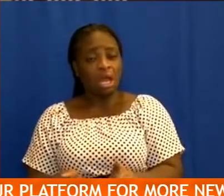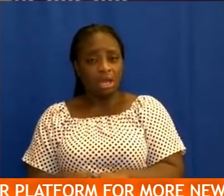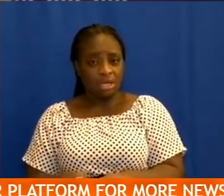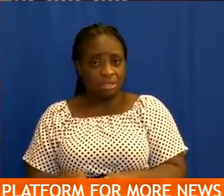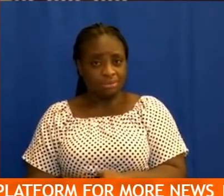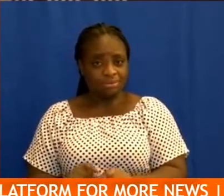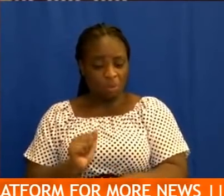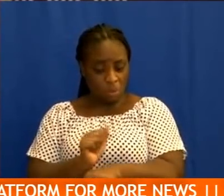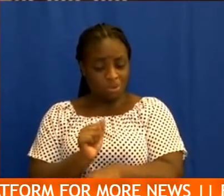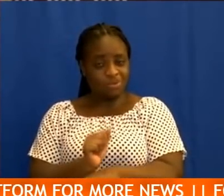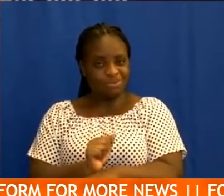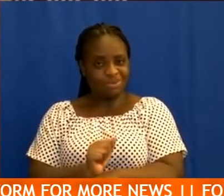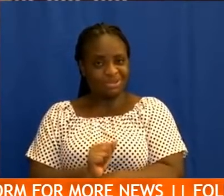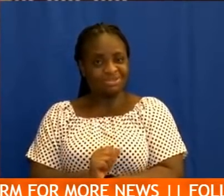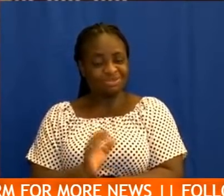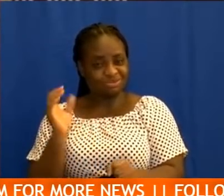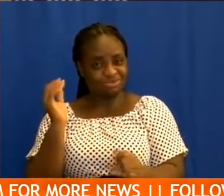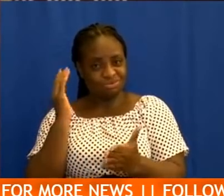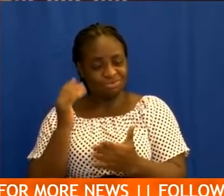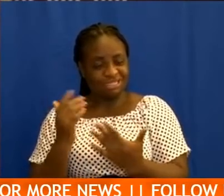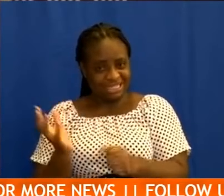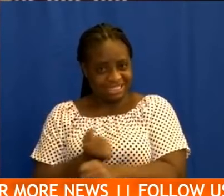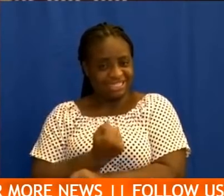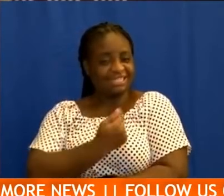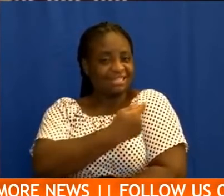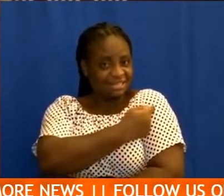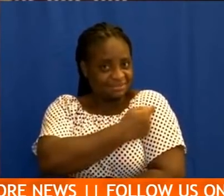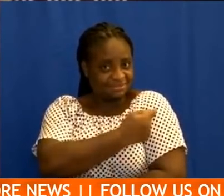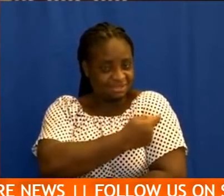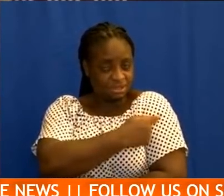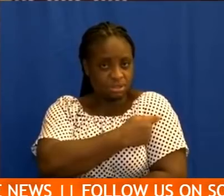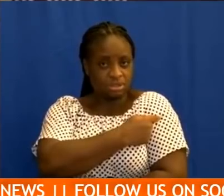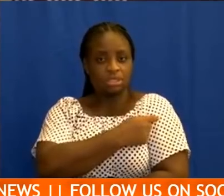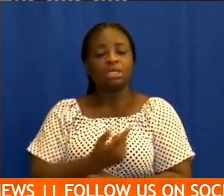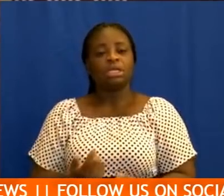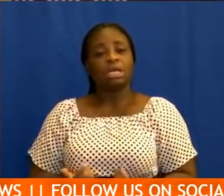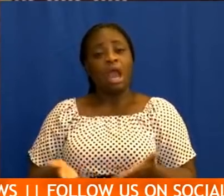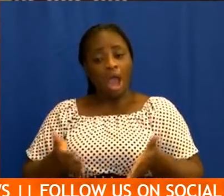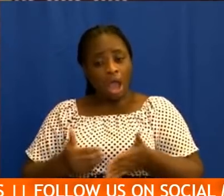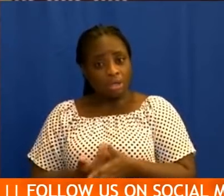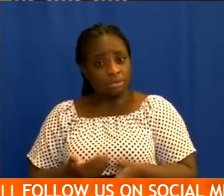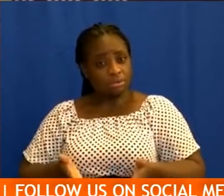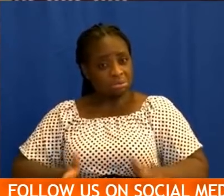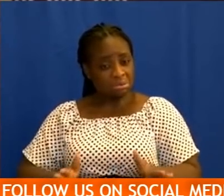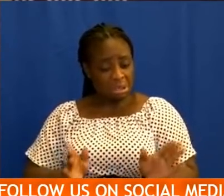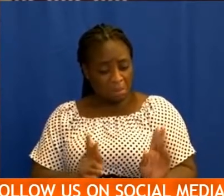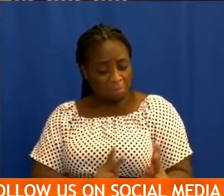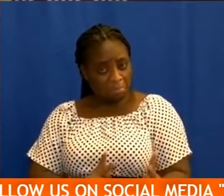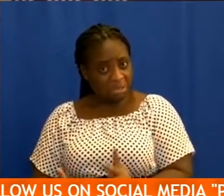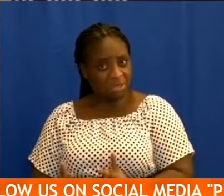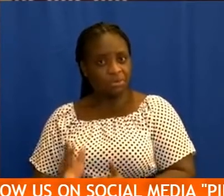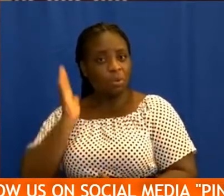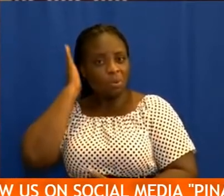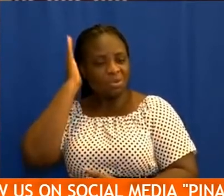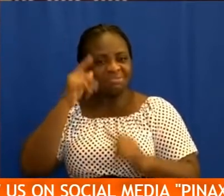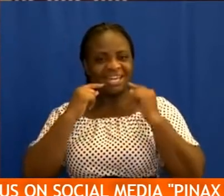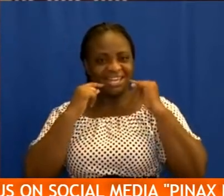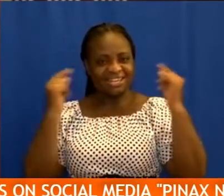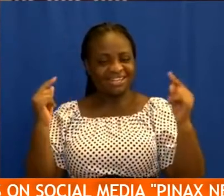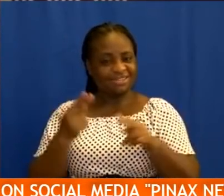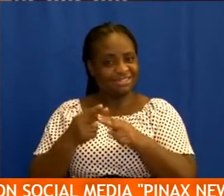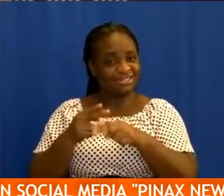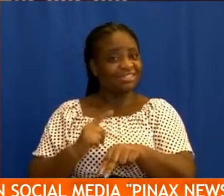as we work towards accessing the vaccine. Details of the access and rollout plan will be announced